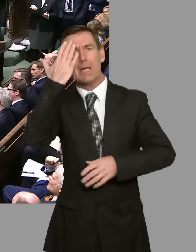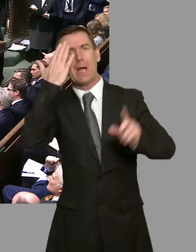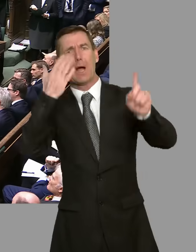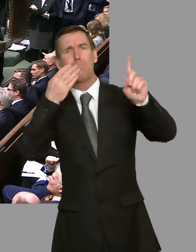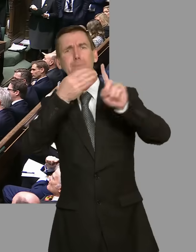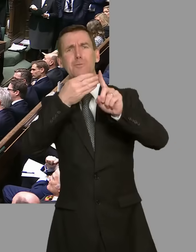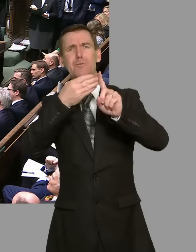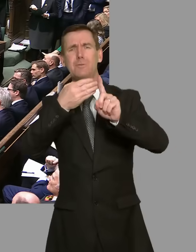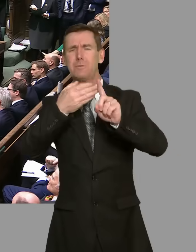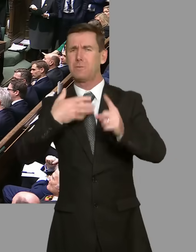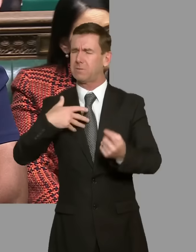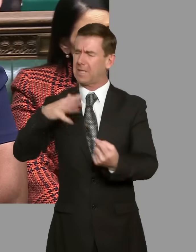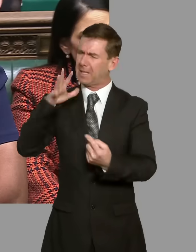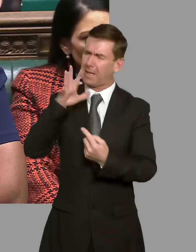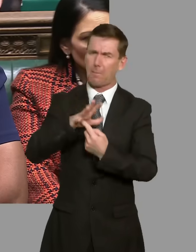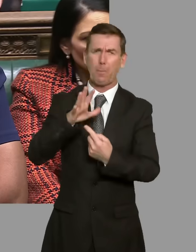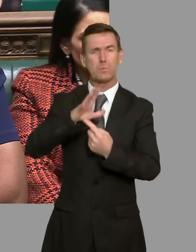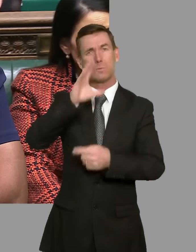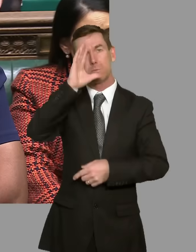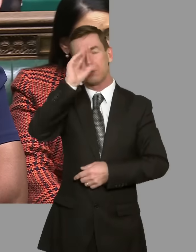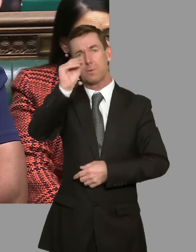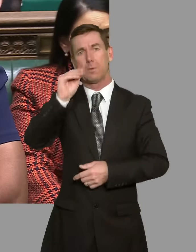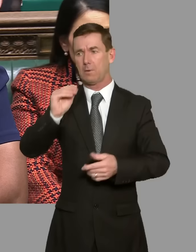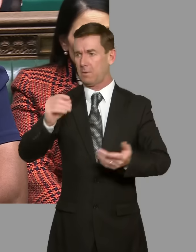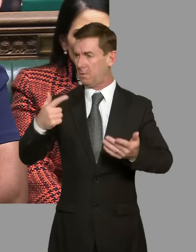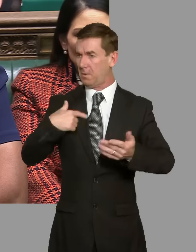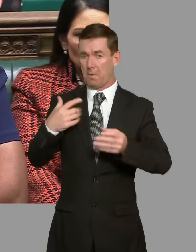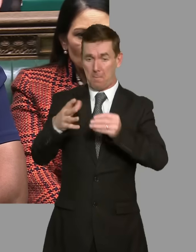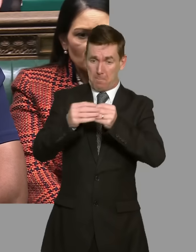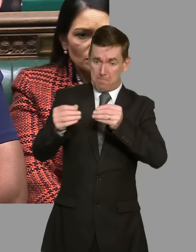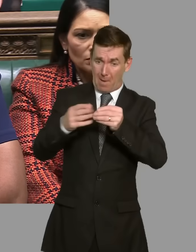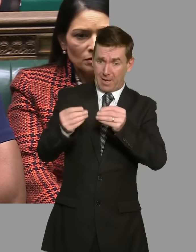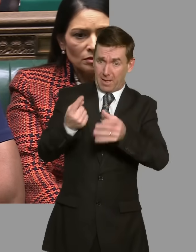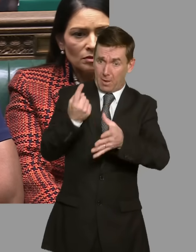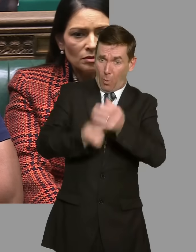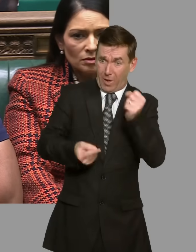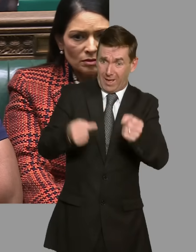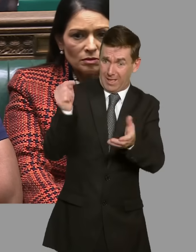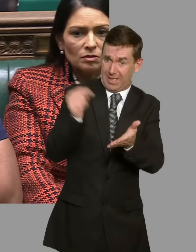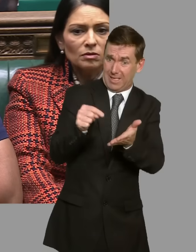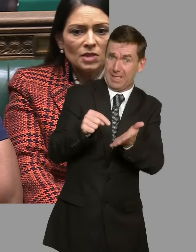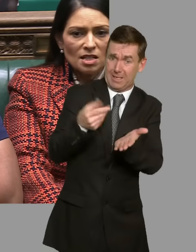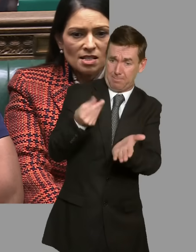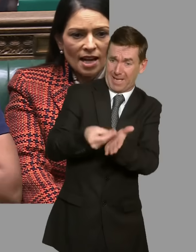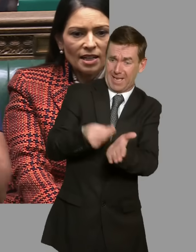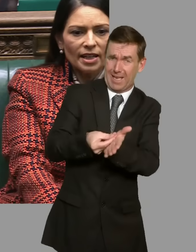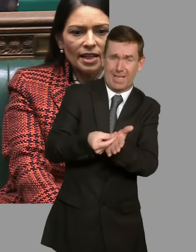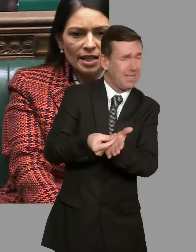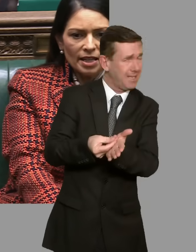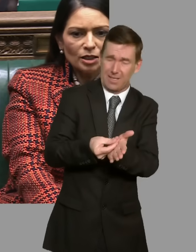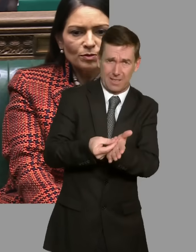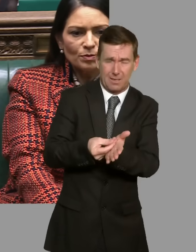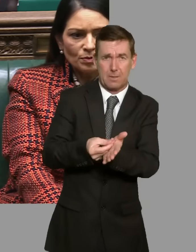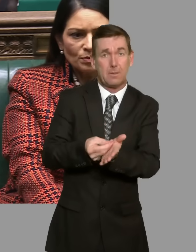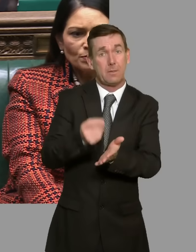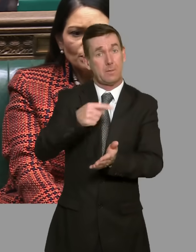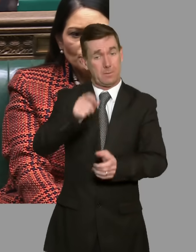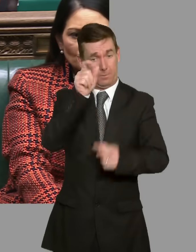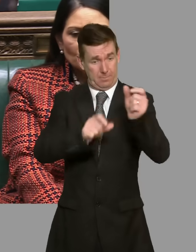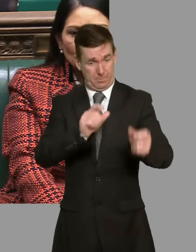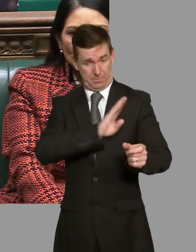about money. If the Prime Minister is deploying troops to Ukraine, those troops need to know that we have their backs. Last